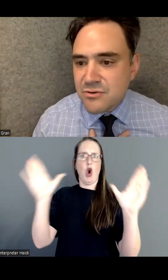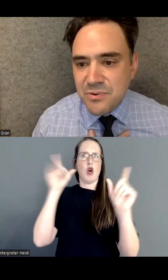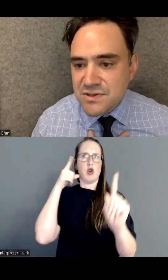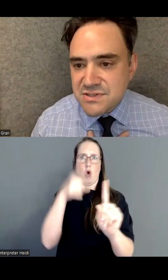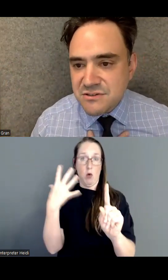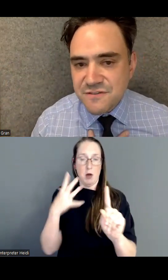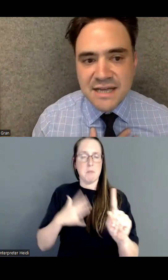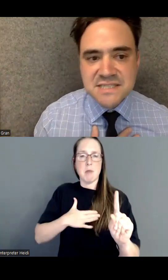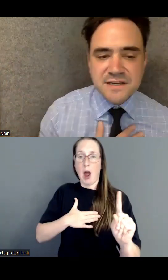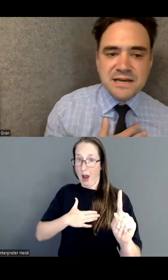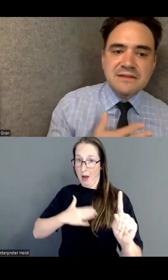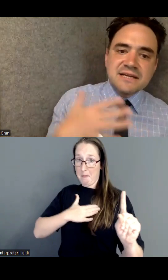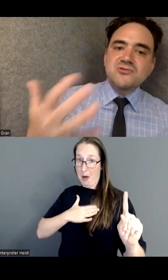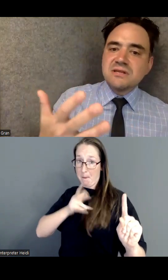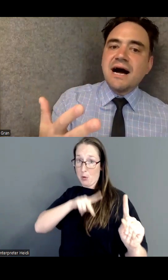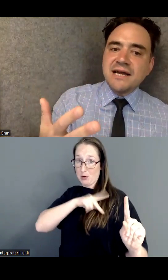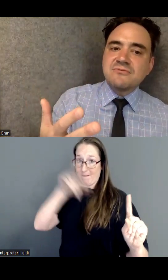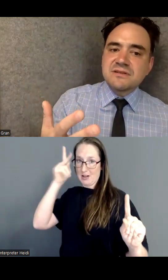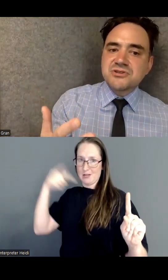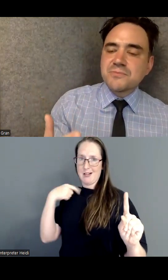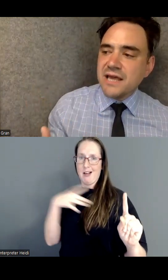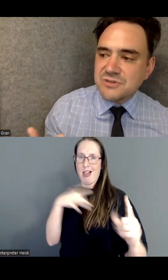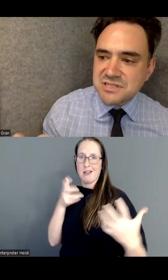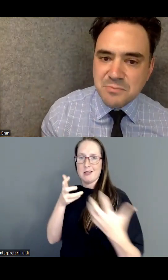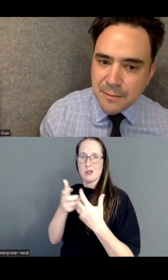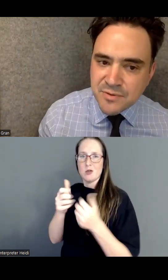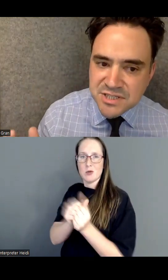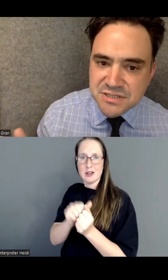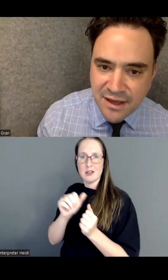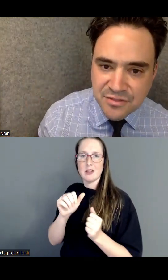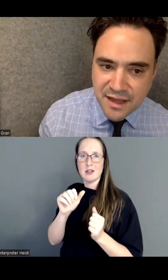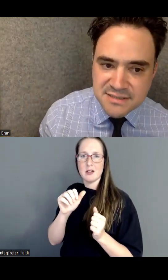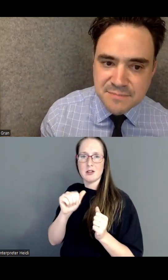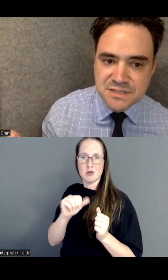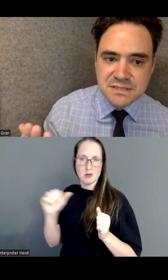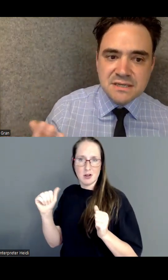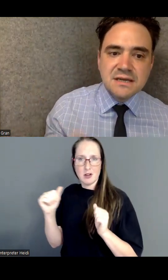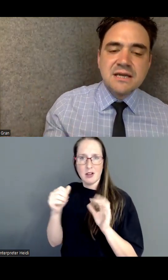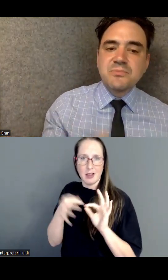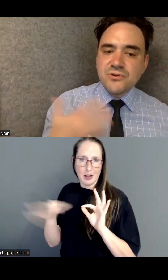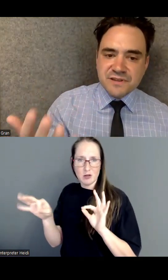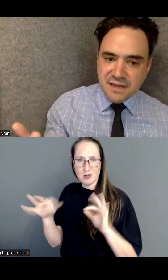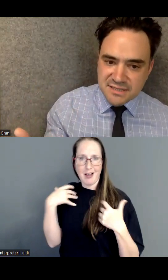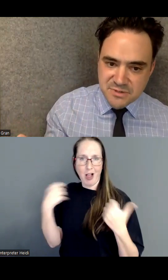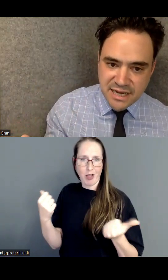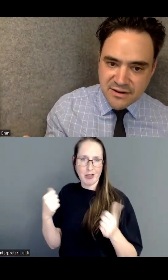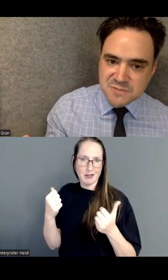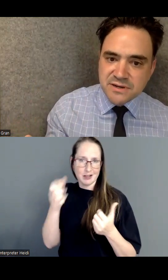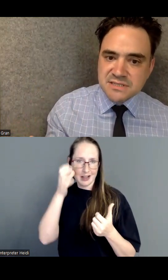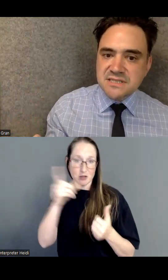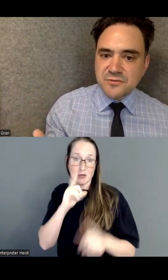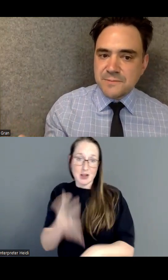my own personal philosophy, but I like to align with the triple aim, which is a population health concept, improving the customer